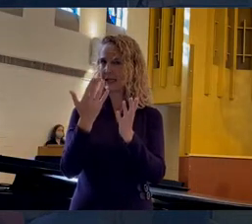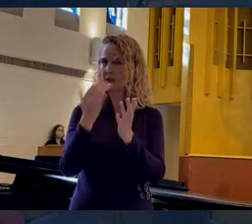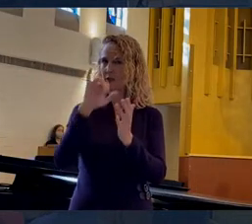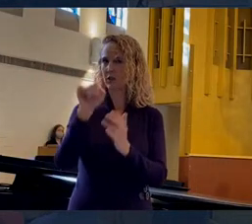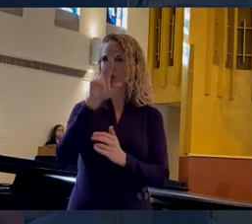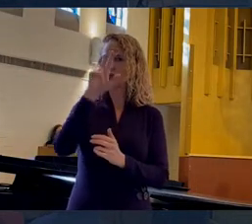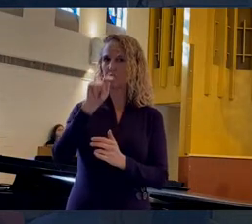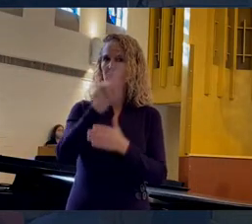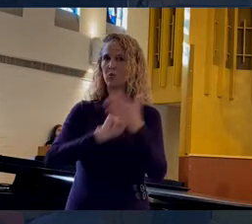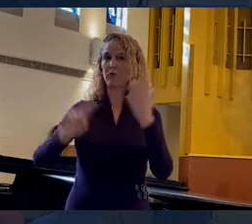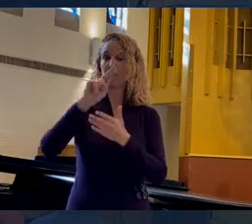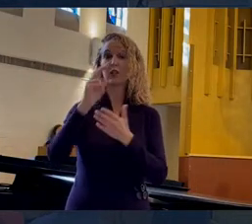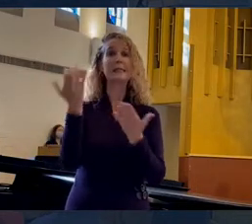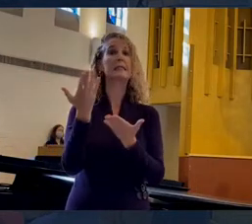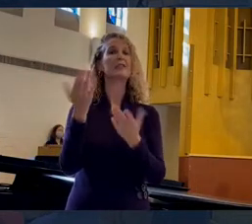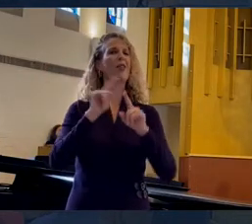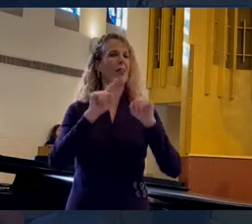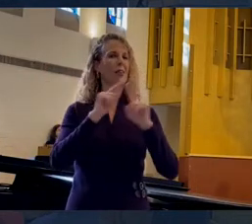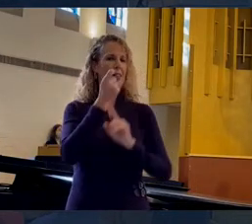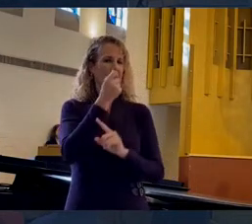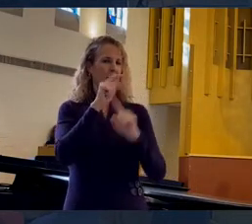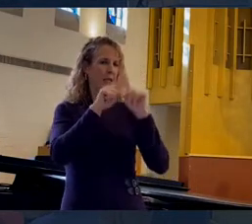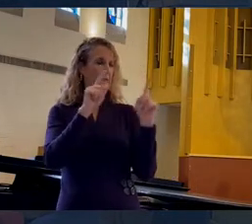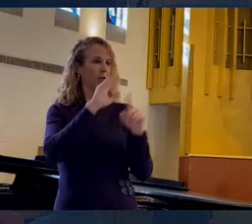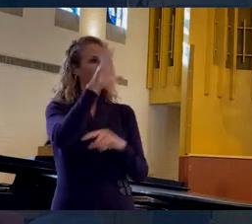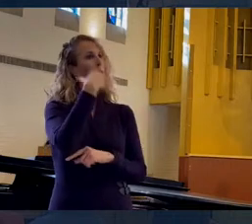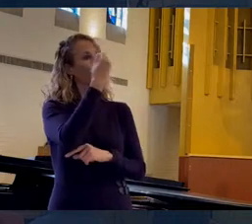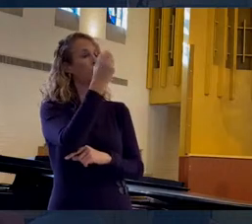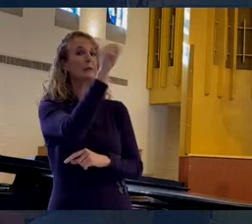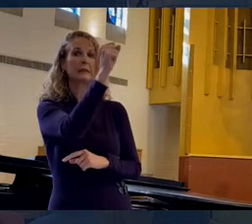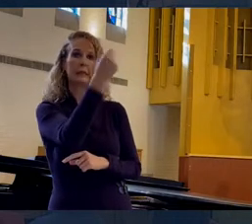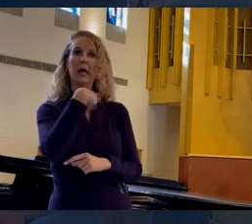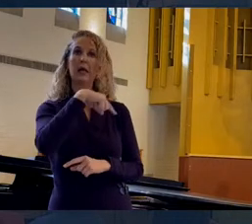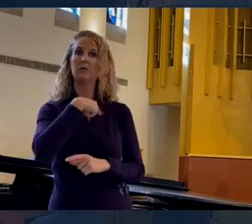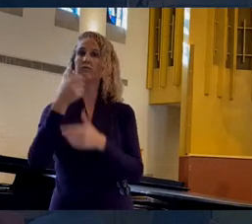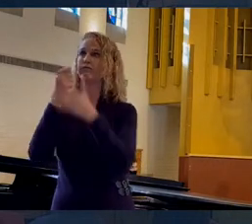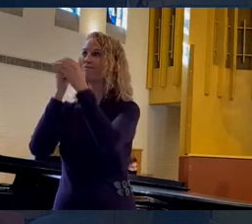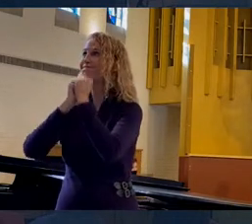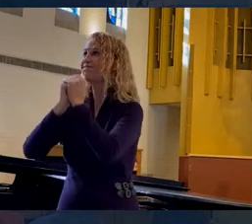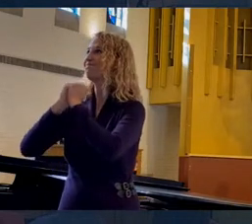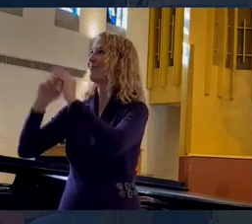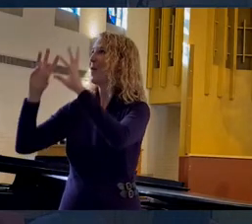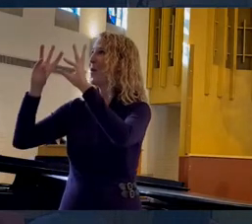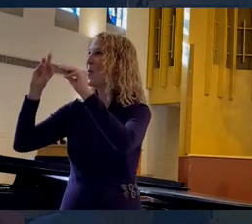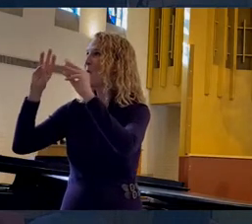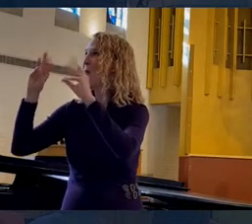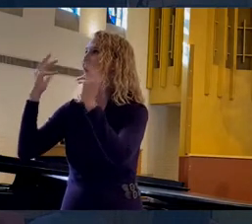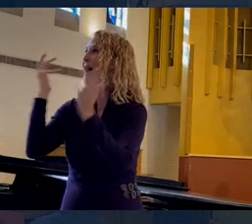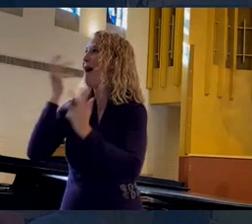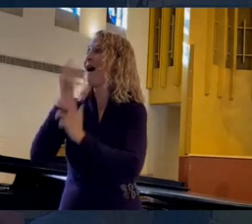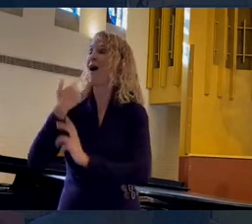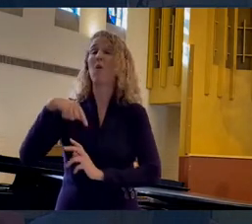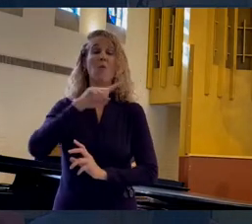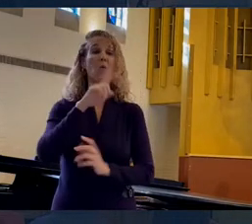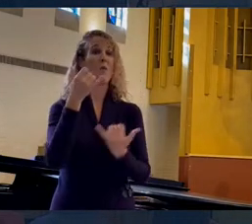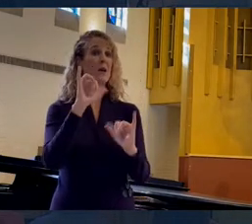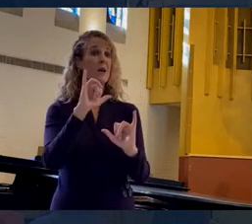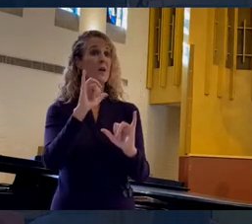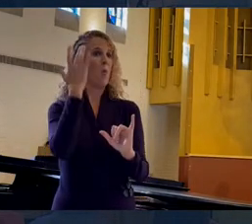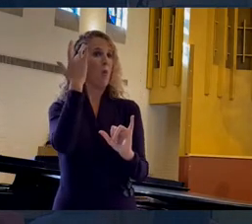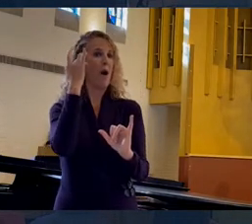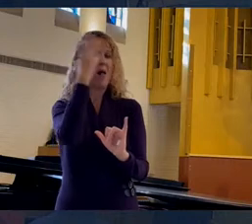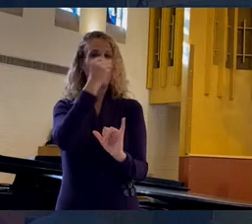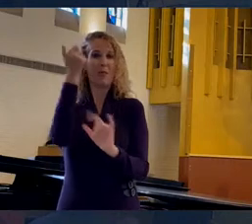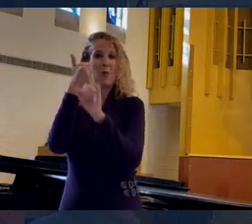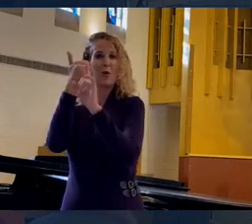But our role as a Jesuit university goes even beyond that. It's not just the beauty that has us in awe of what God created. It has us in awe because